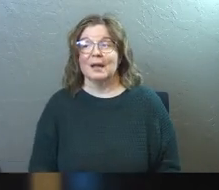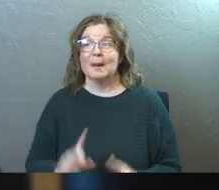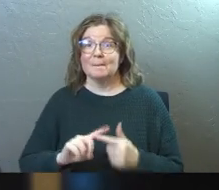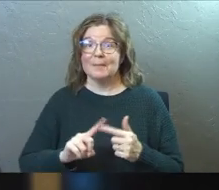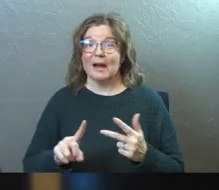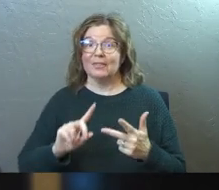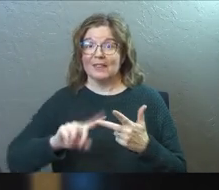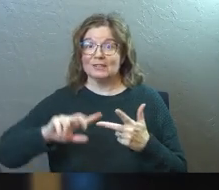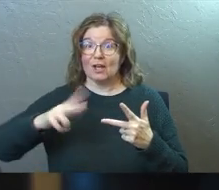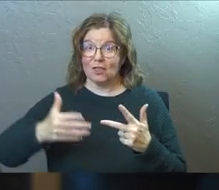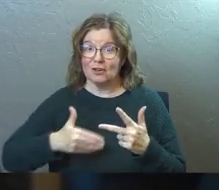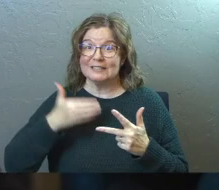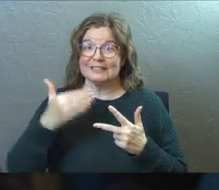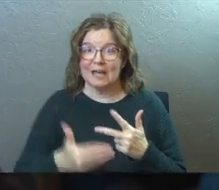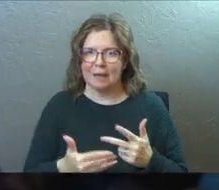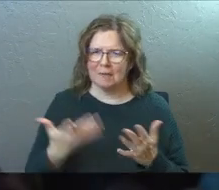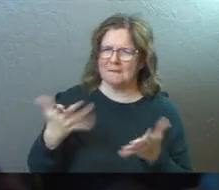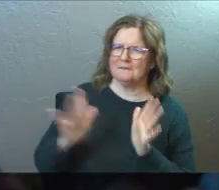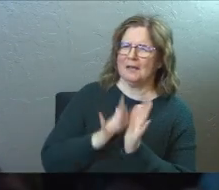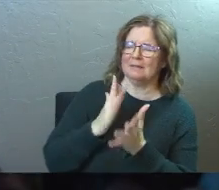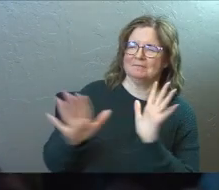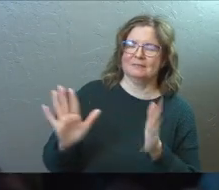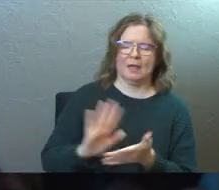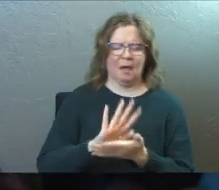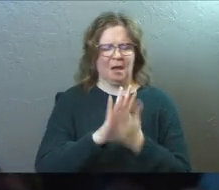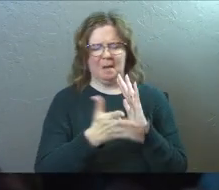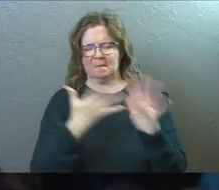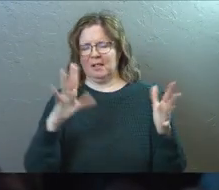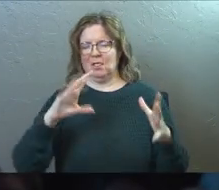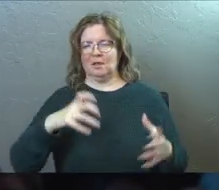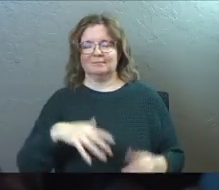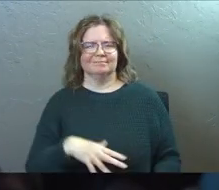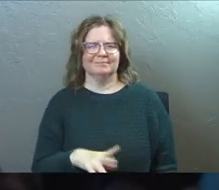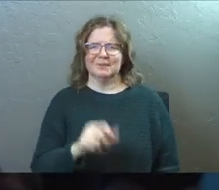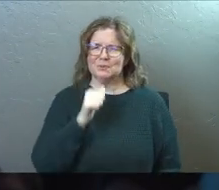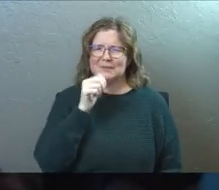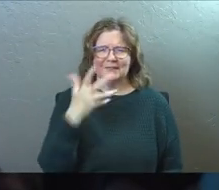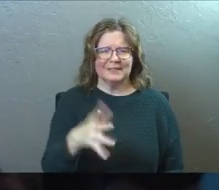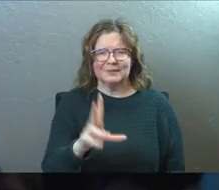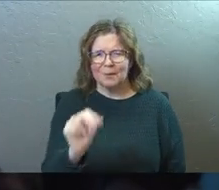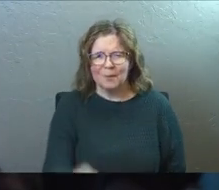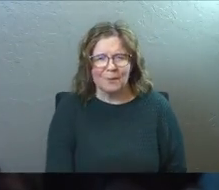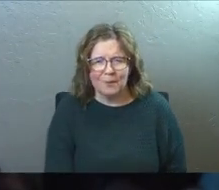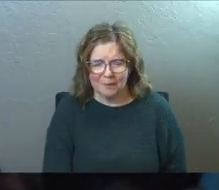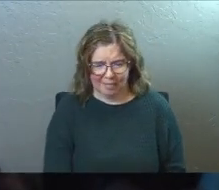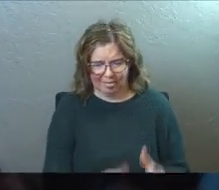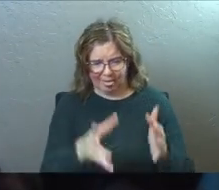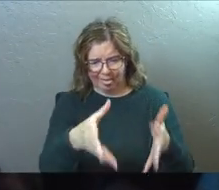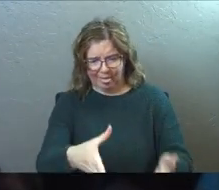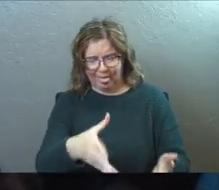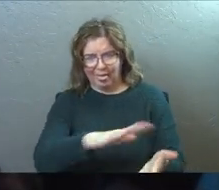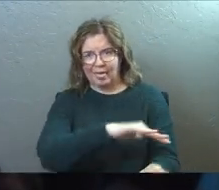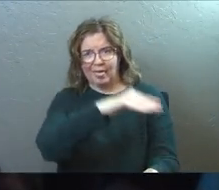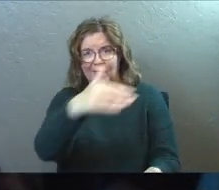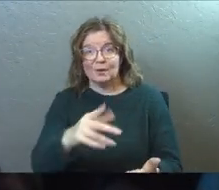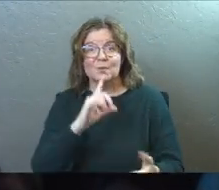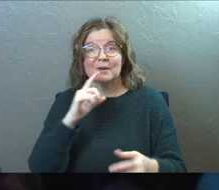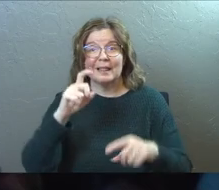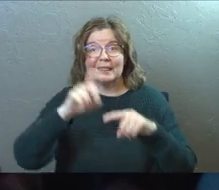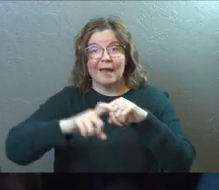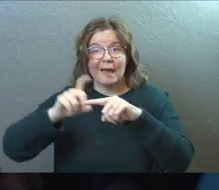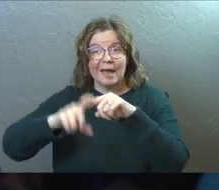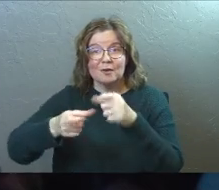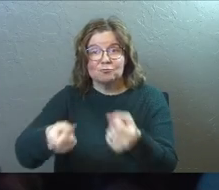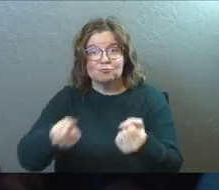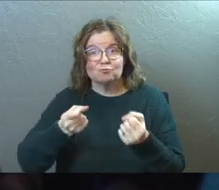nother step to laundry. It's done. Right? I'm like, I did the laundry, babe. And she's like, no, you didn't. You know? The reality is there's hangers and